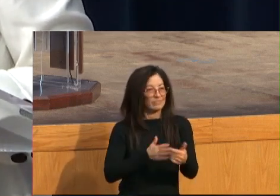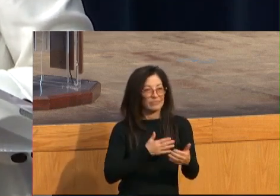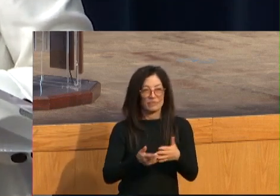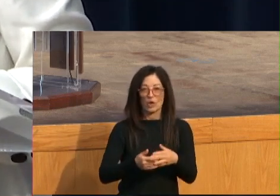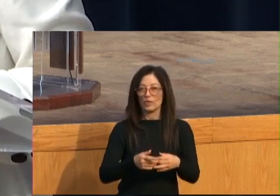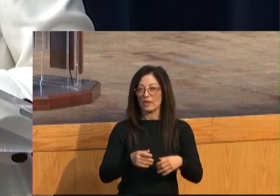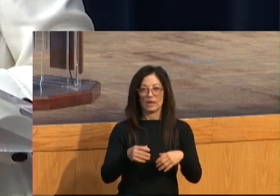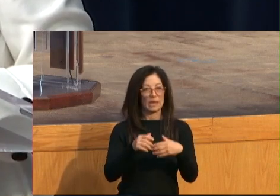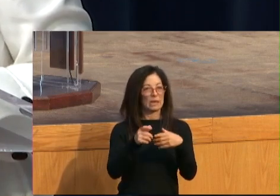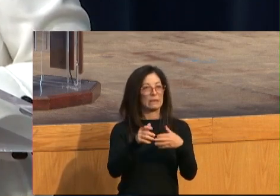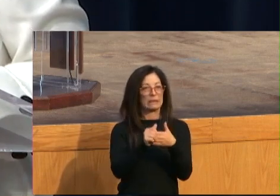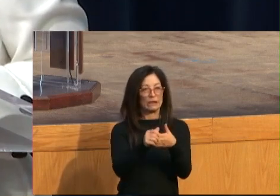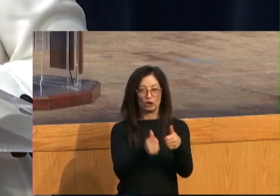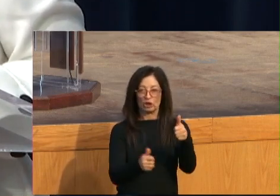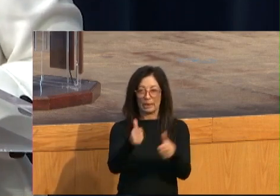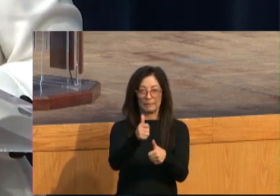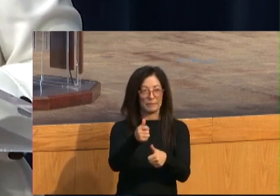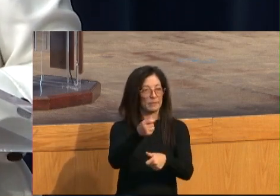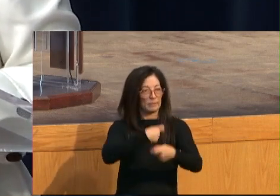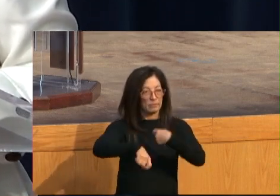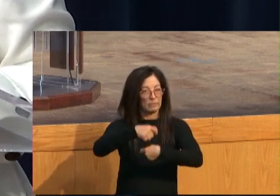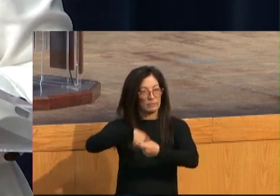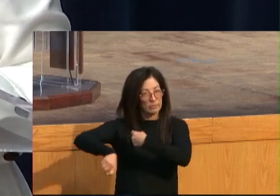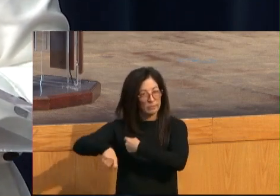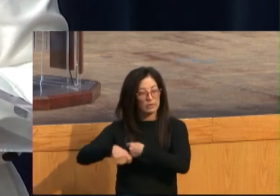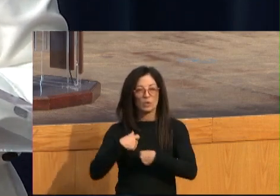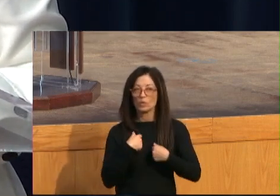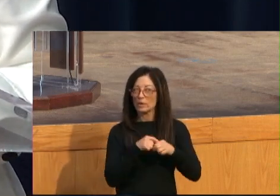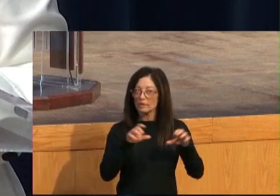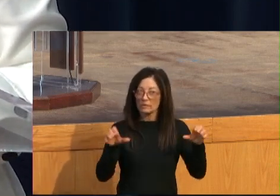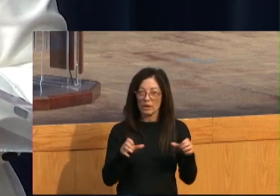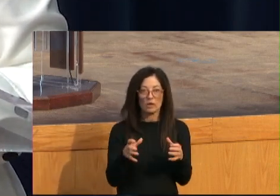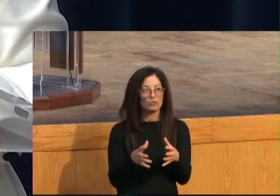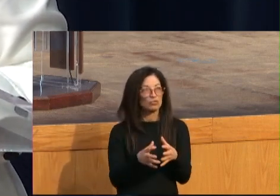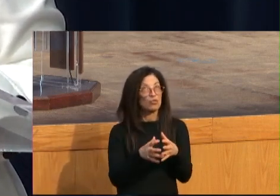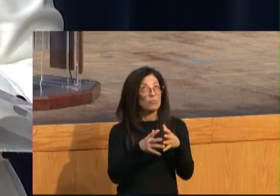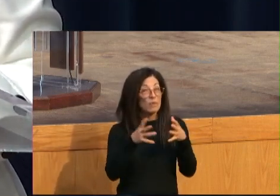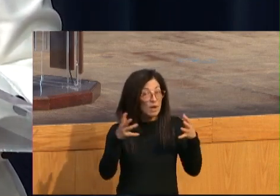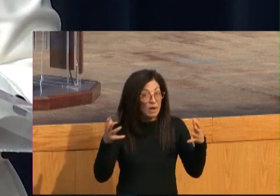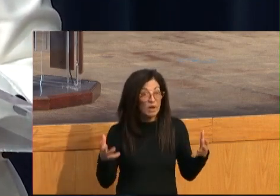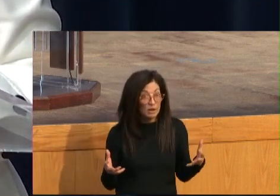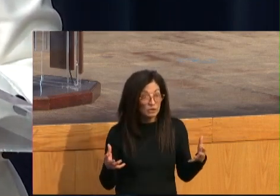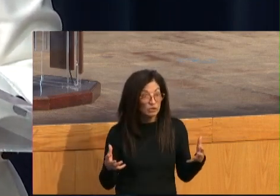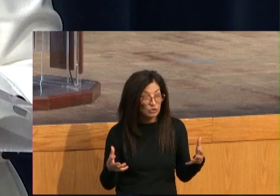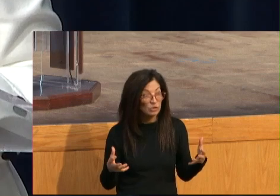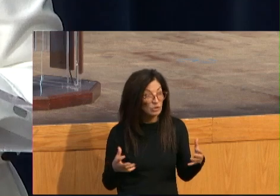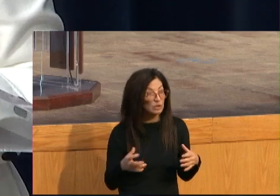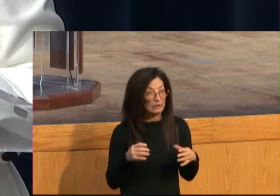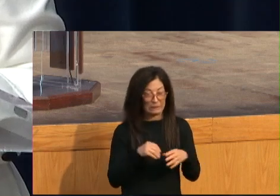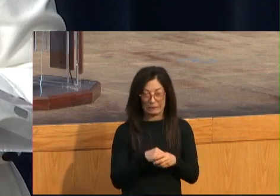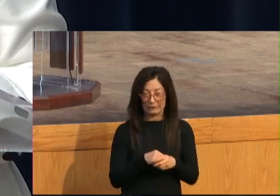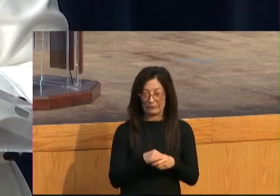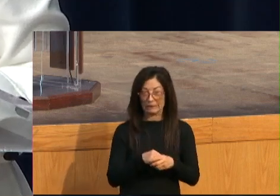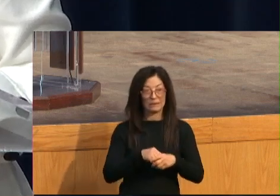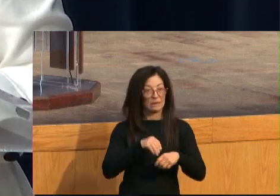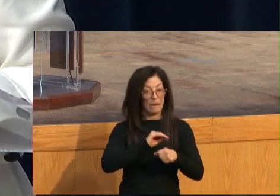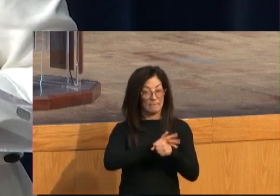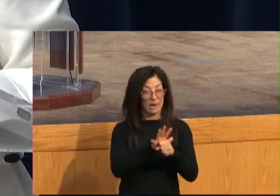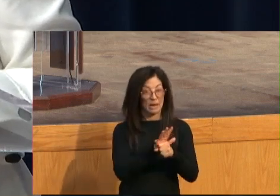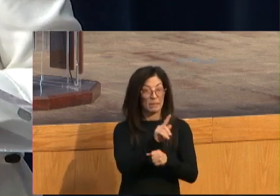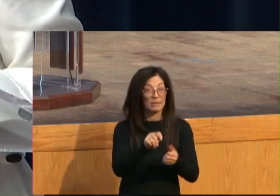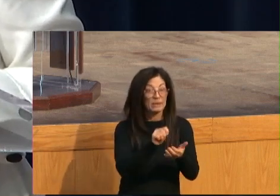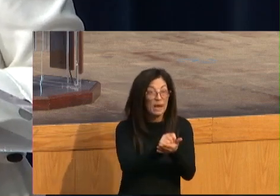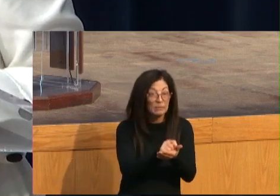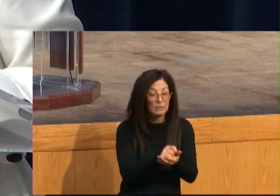leadership, we have accomplished so much in a pandemic.